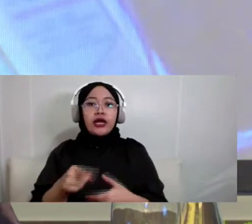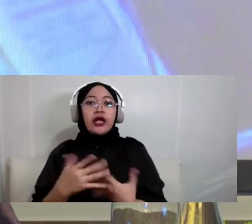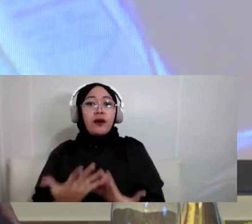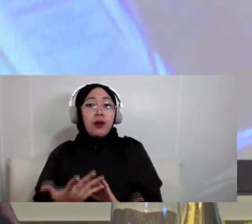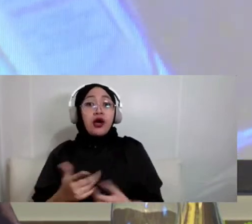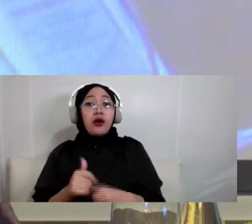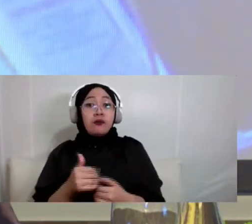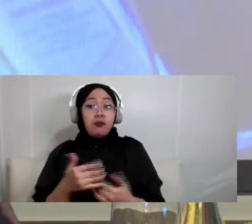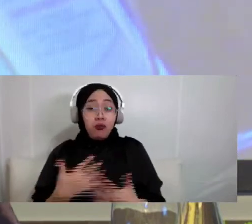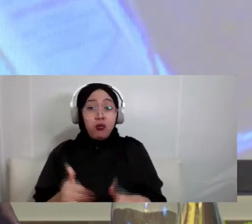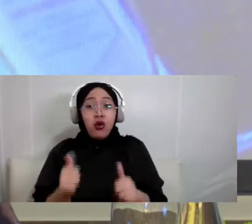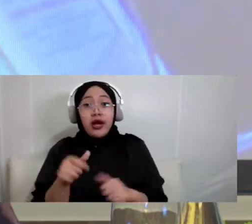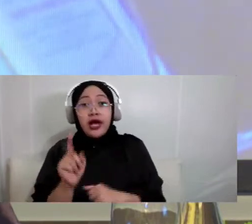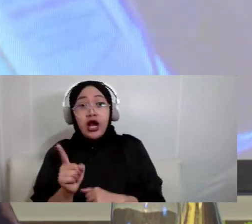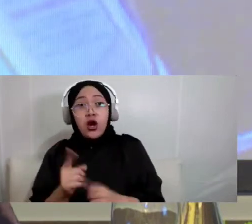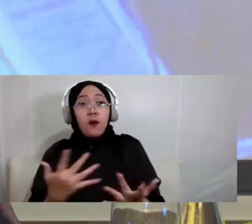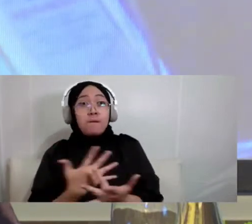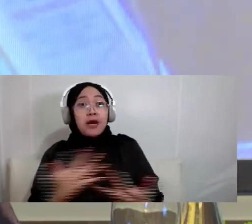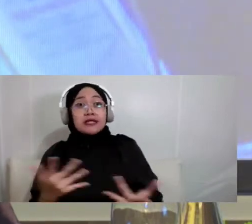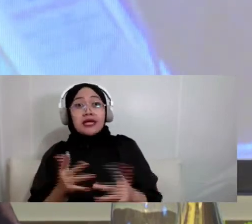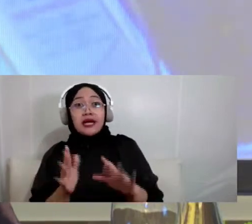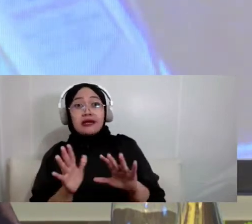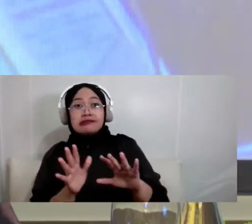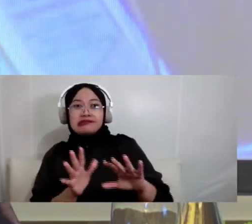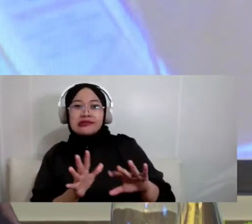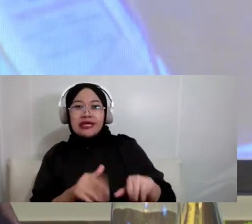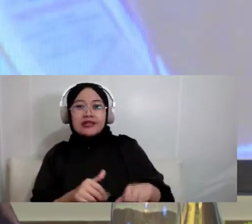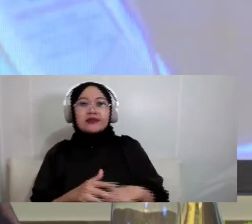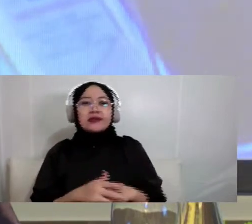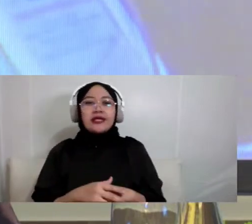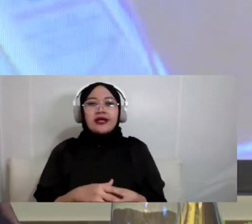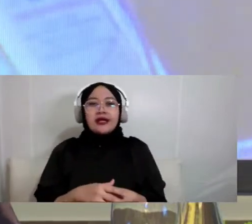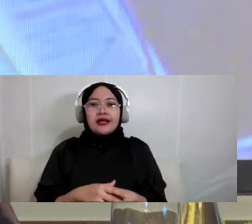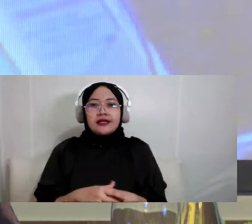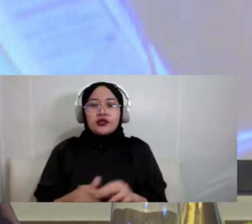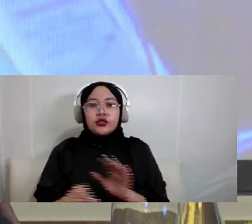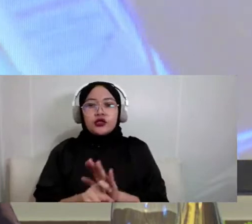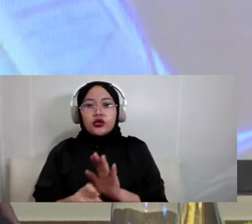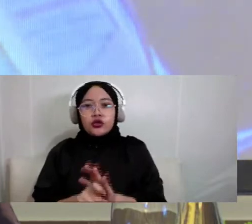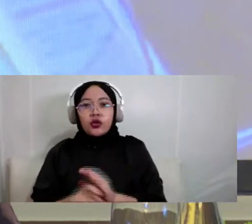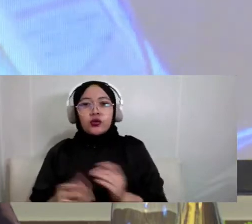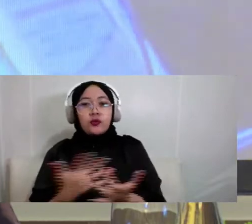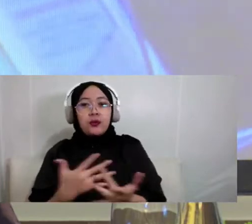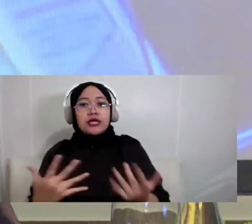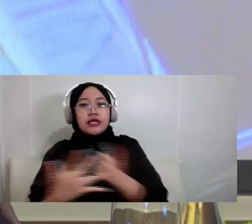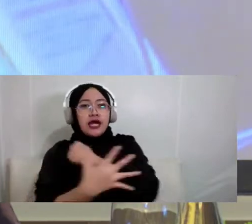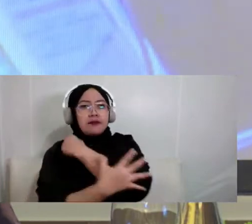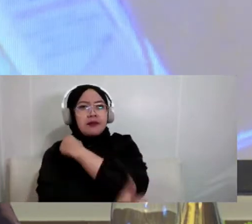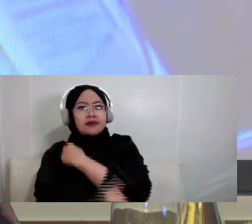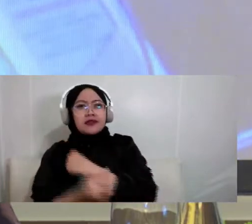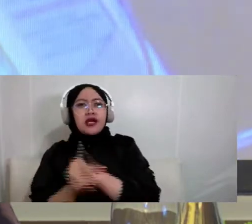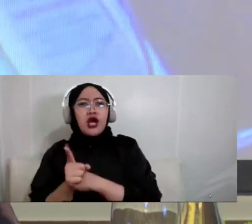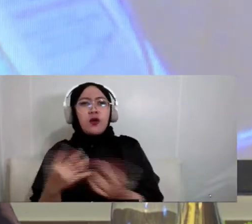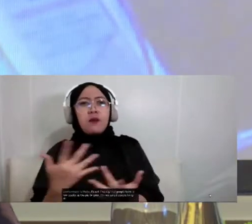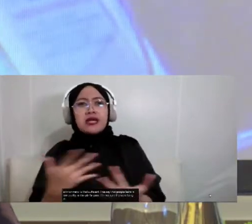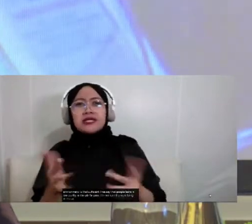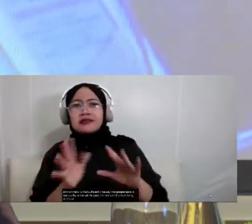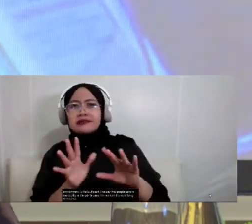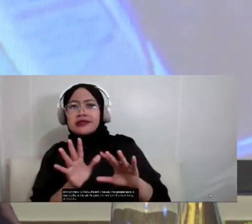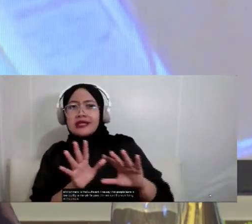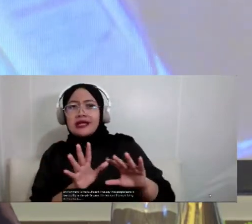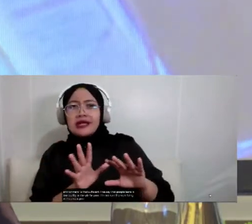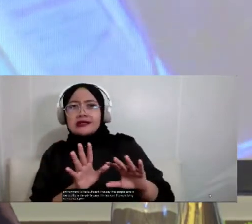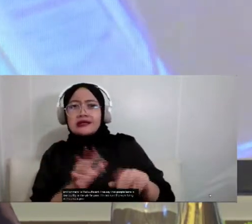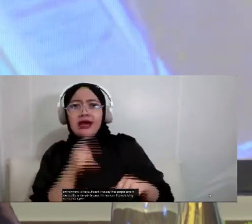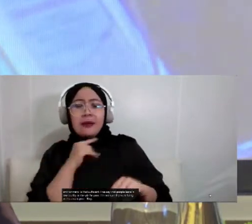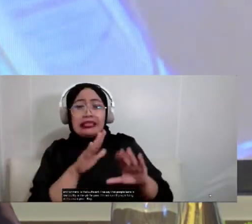that people live in low air quality as deprived or poor? I'm not sure if people living in the area is poor.